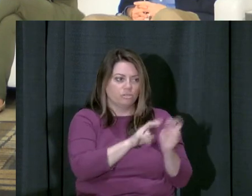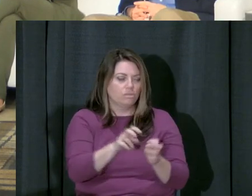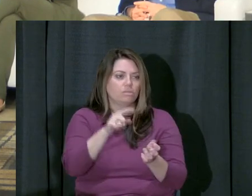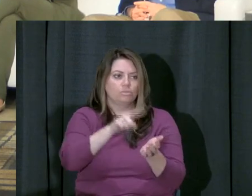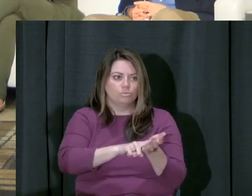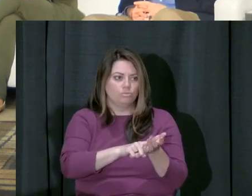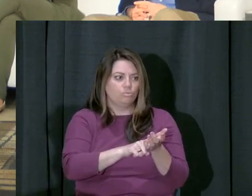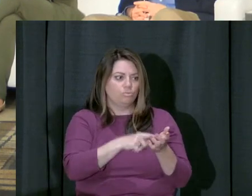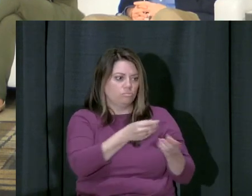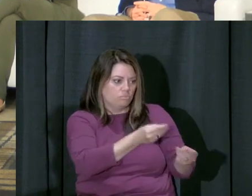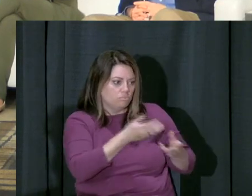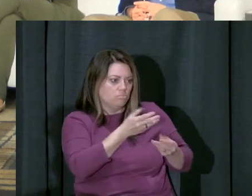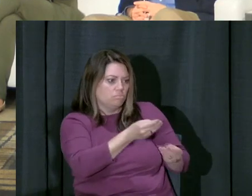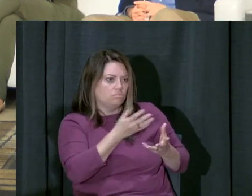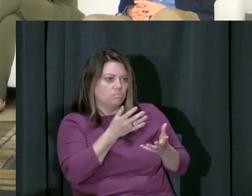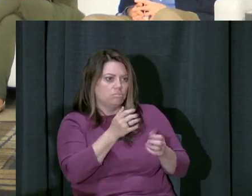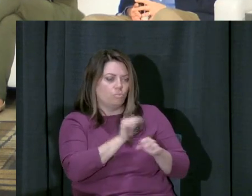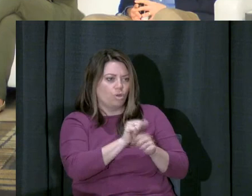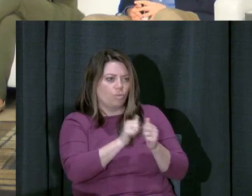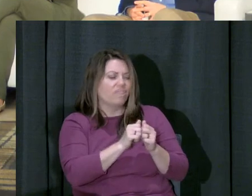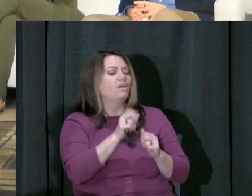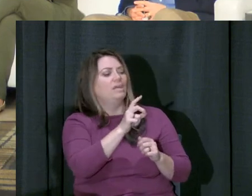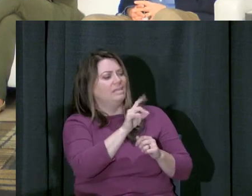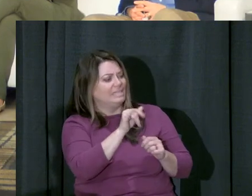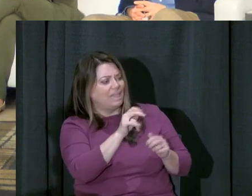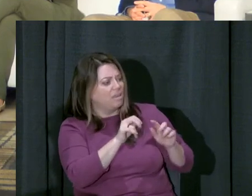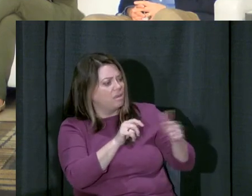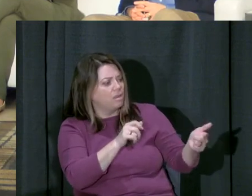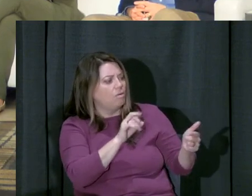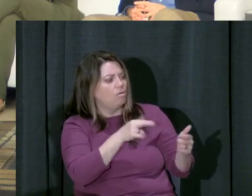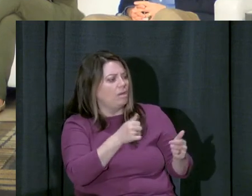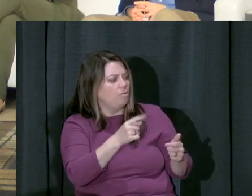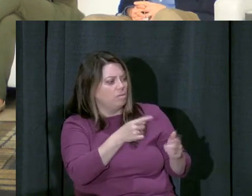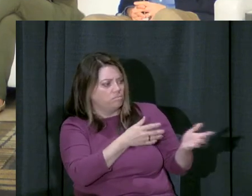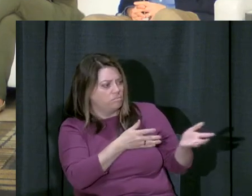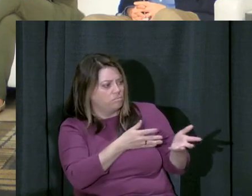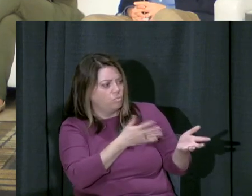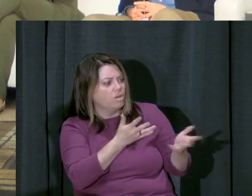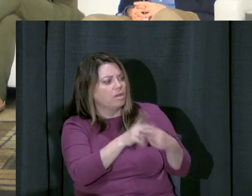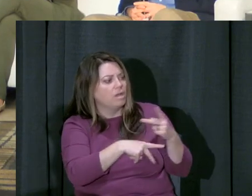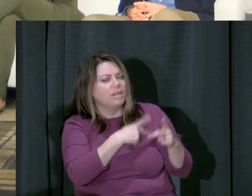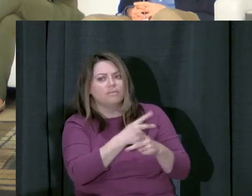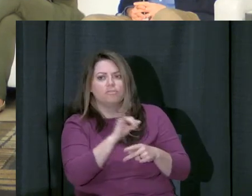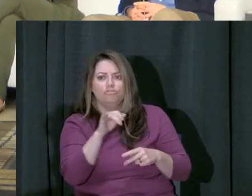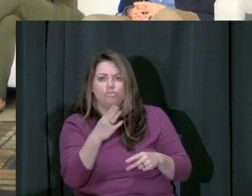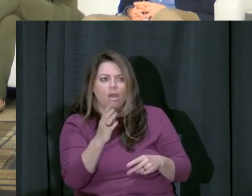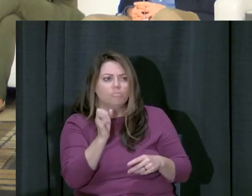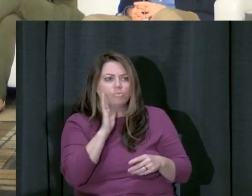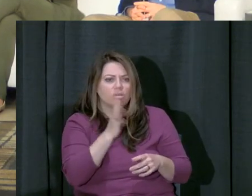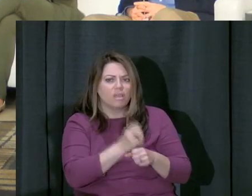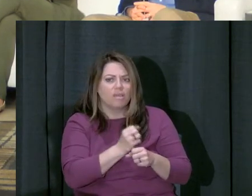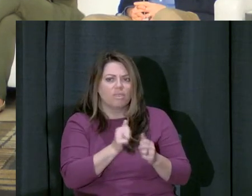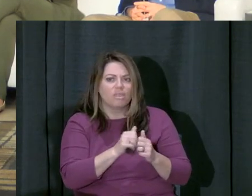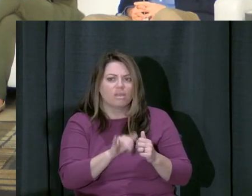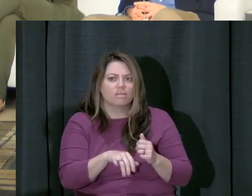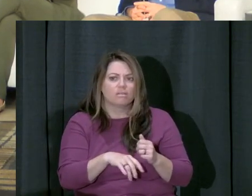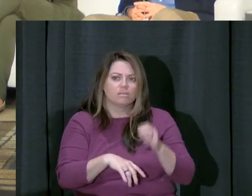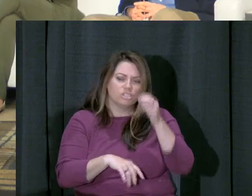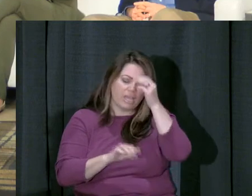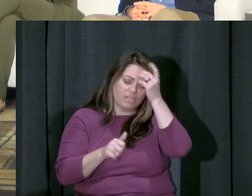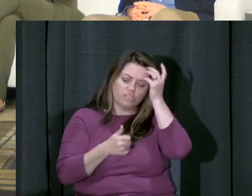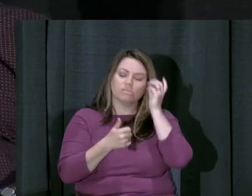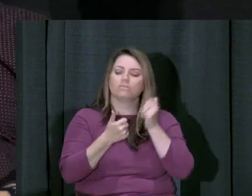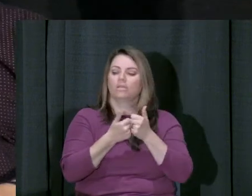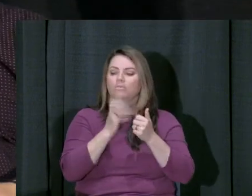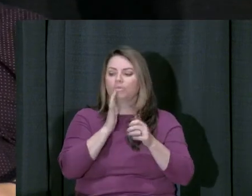to work with. So Dylan, anyone, I'm opening it up. What kind of challenges are we gonna get? Yeah, I mean, I think a ton of them, right? Any new